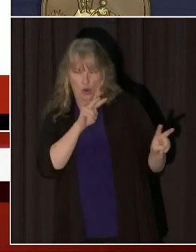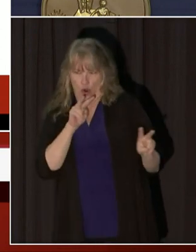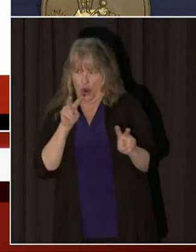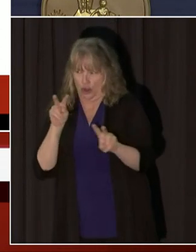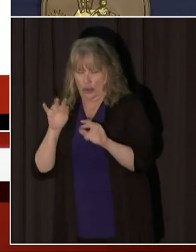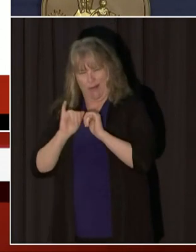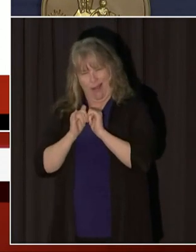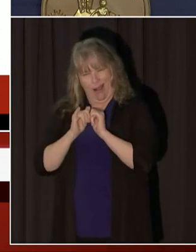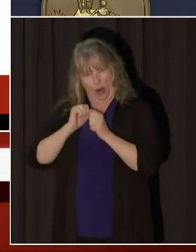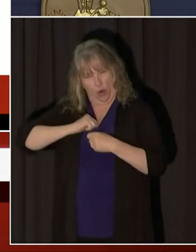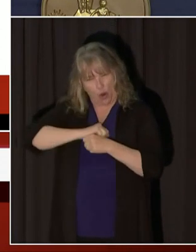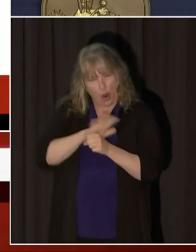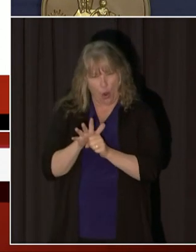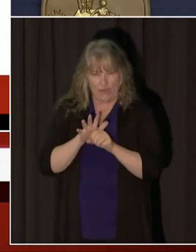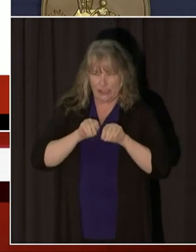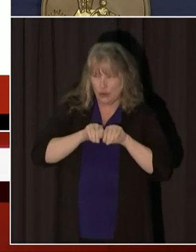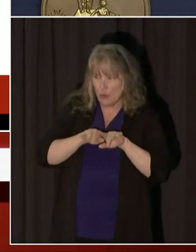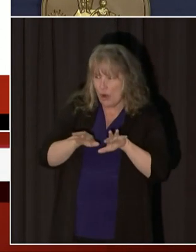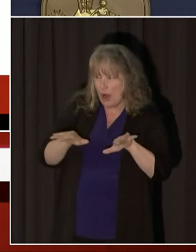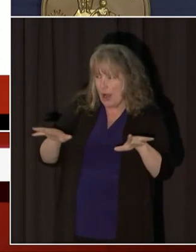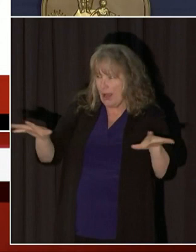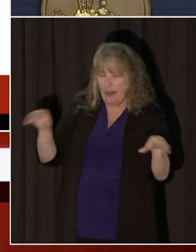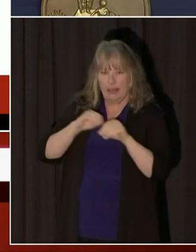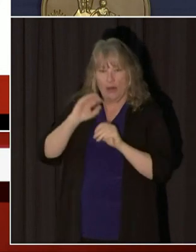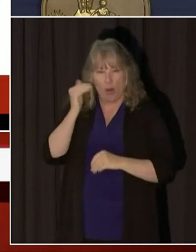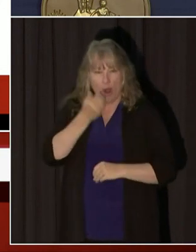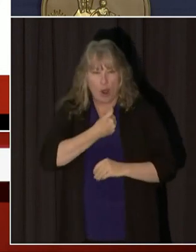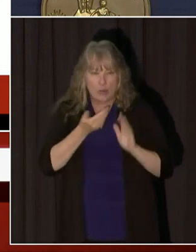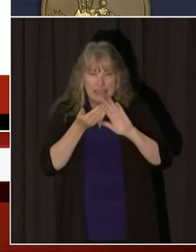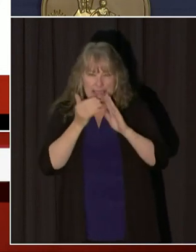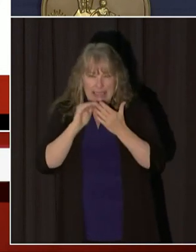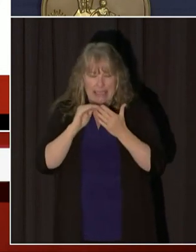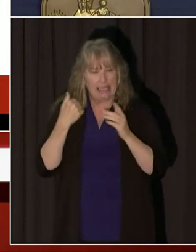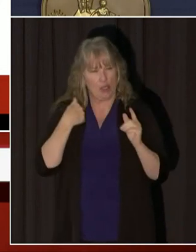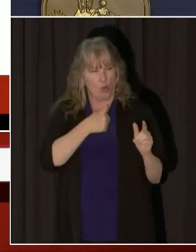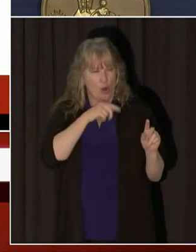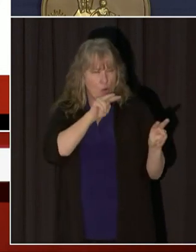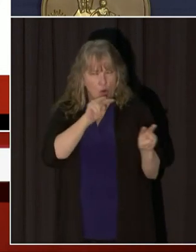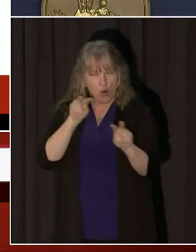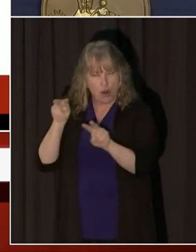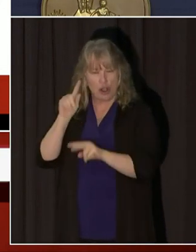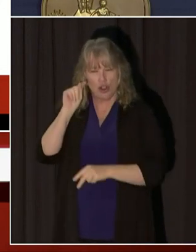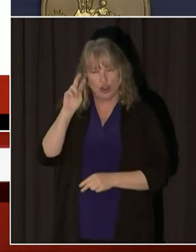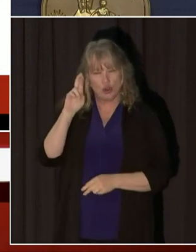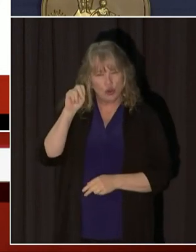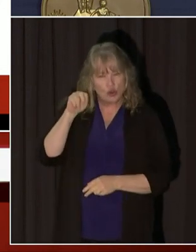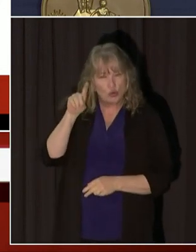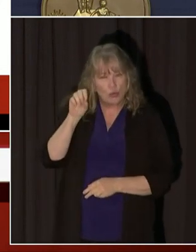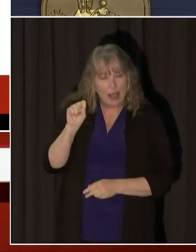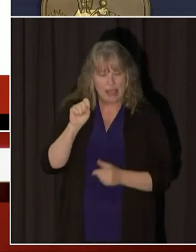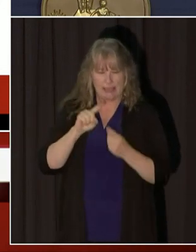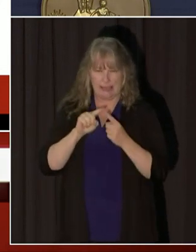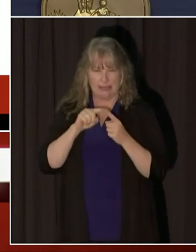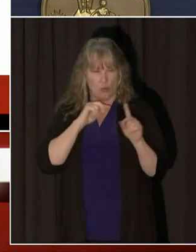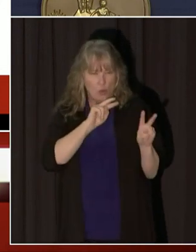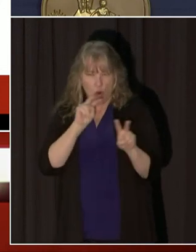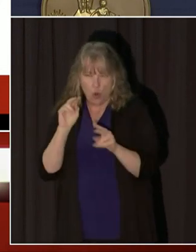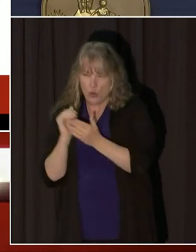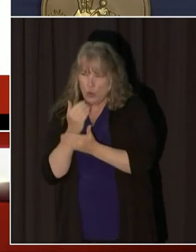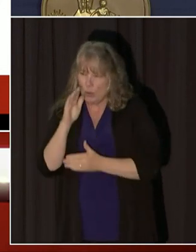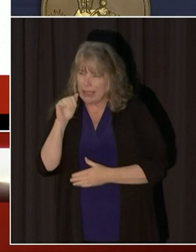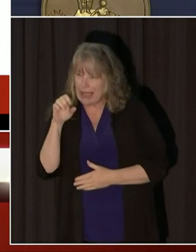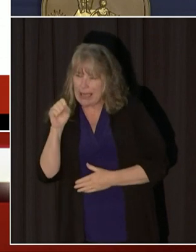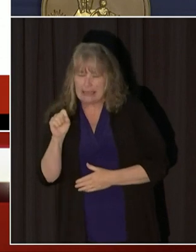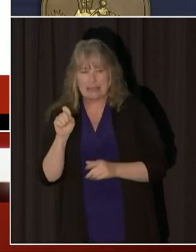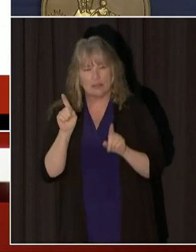of COVID in our city by watching trends in new cases, as well as looking at the rate of transmission,